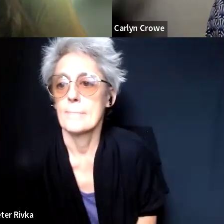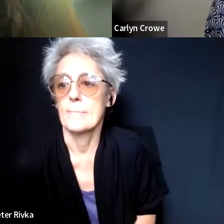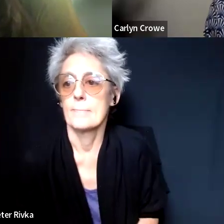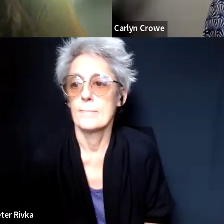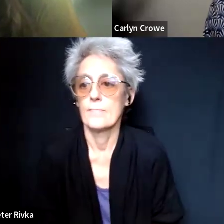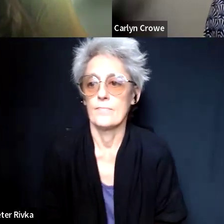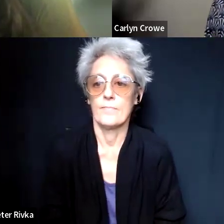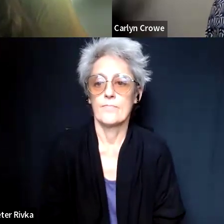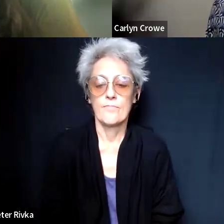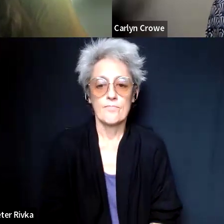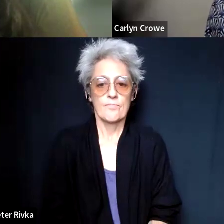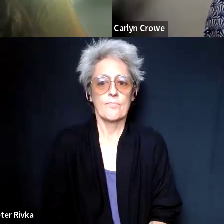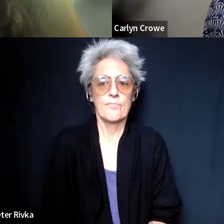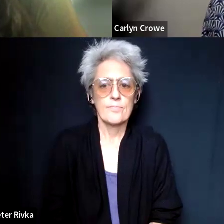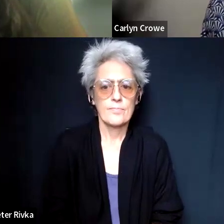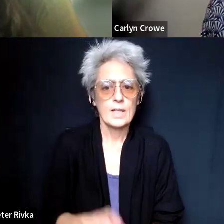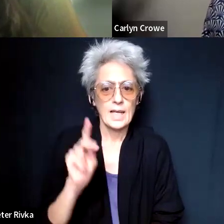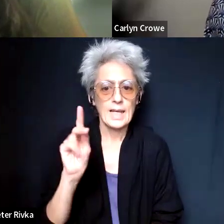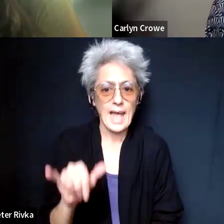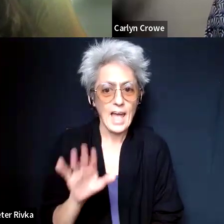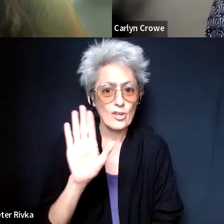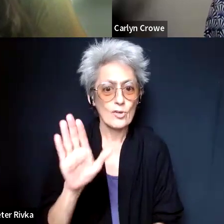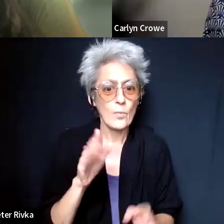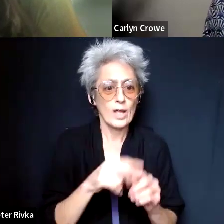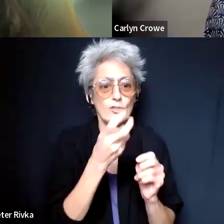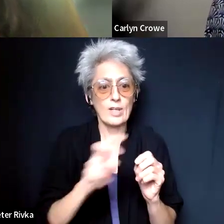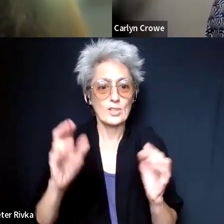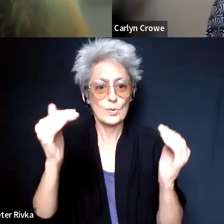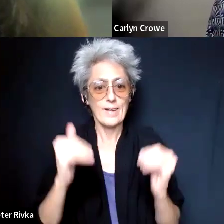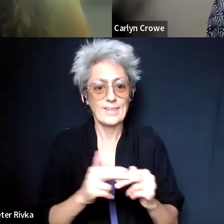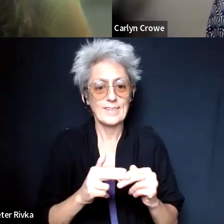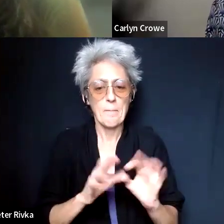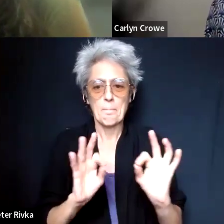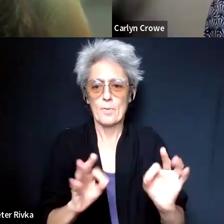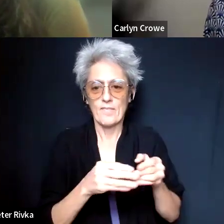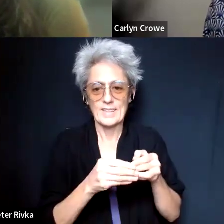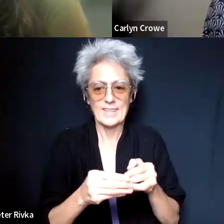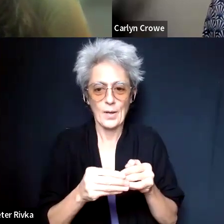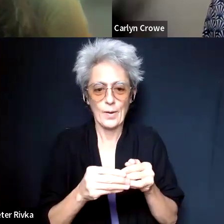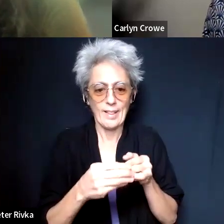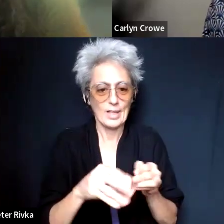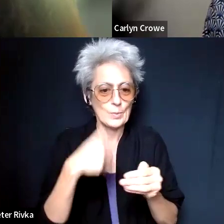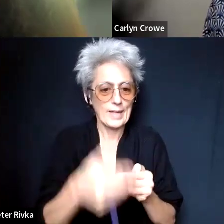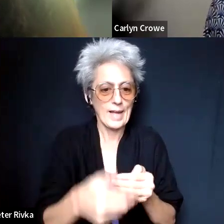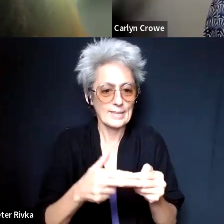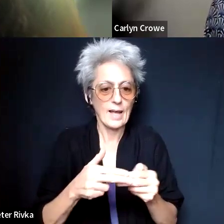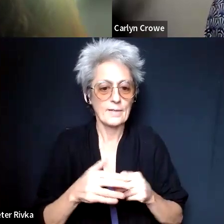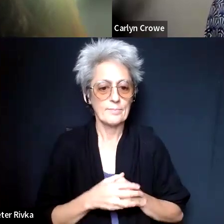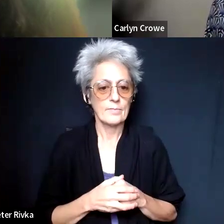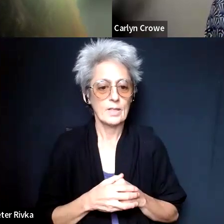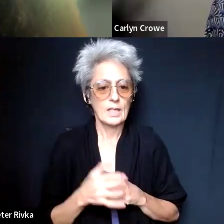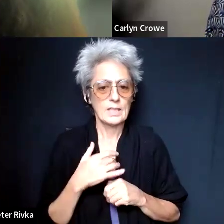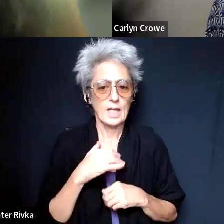And Kay, what a great way to transition us to our next slide. That was a perfect segue. And usually we have